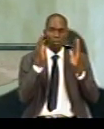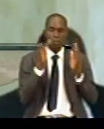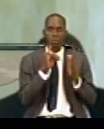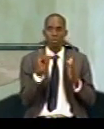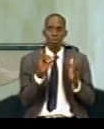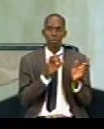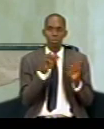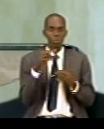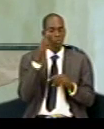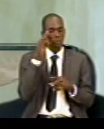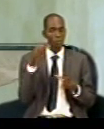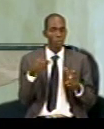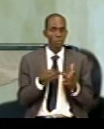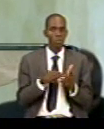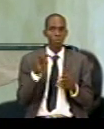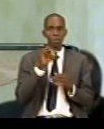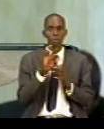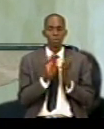morning.